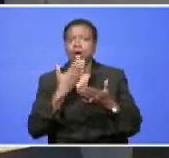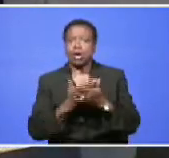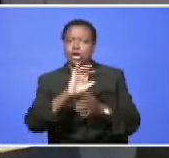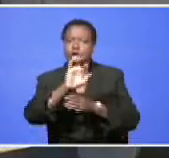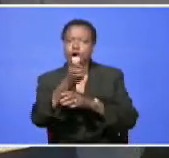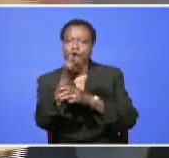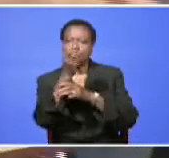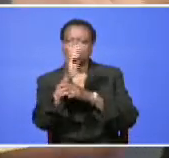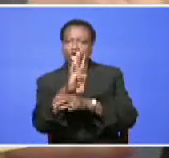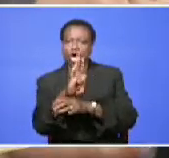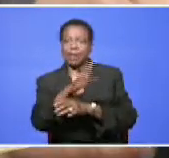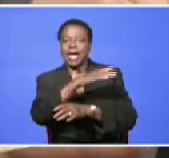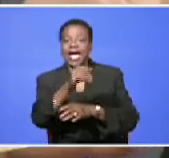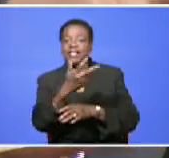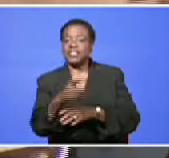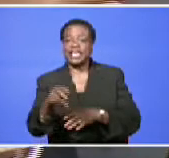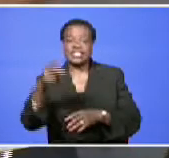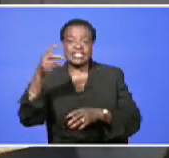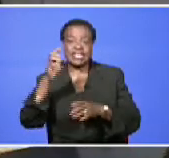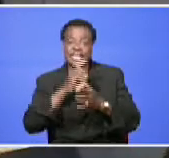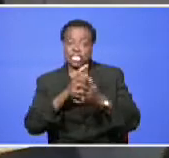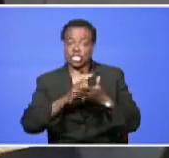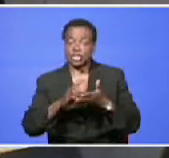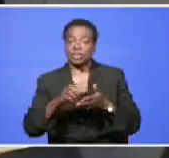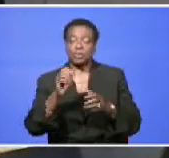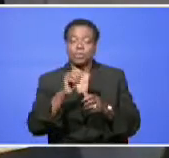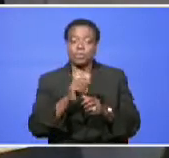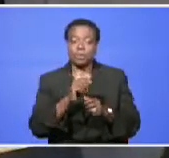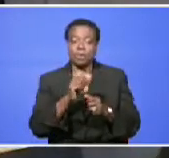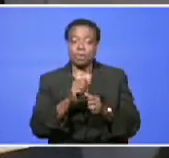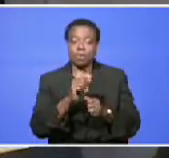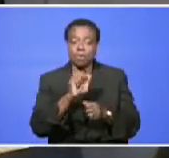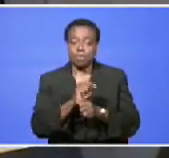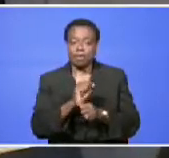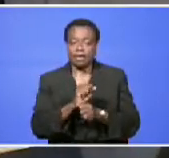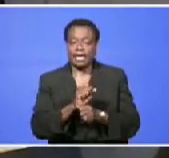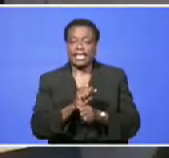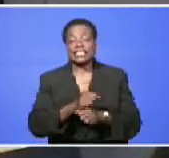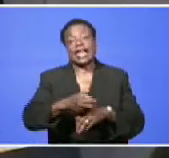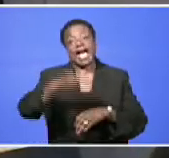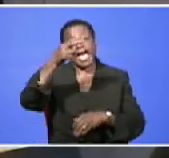their detection rate, certainly for the year, it's at such a high level.